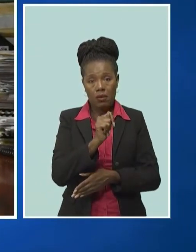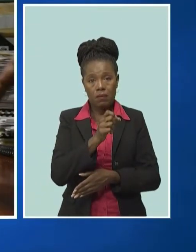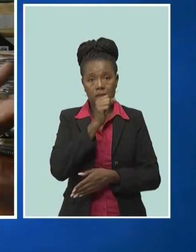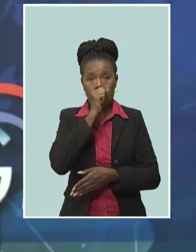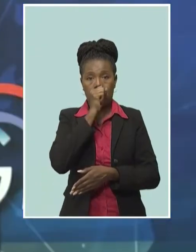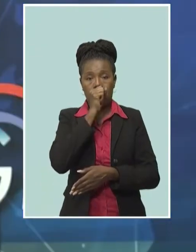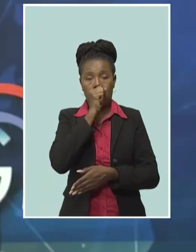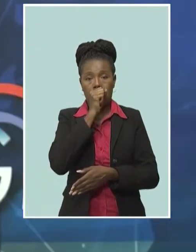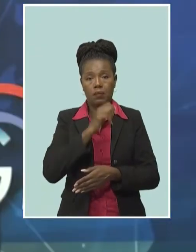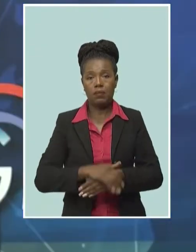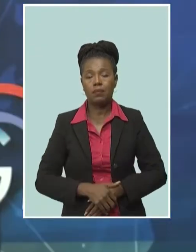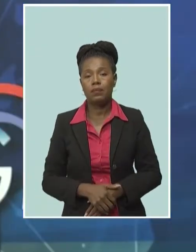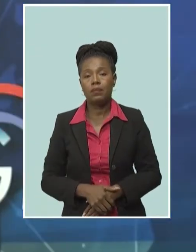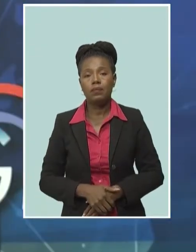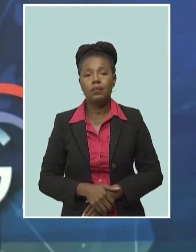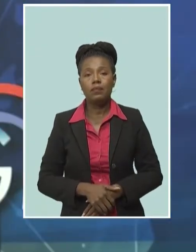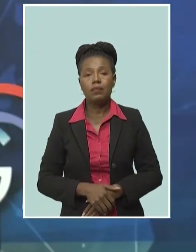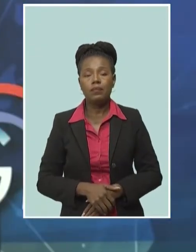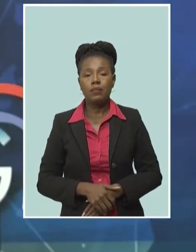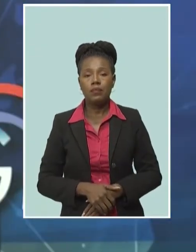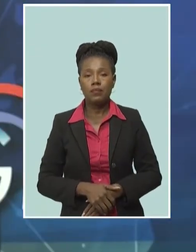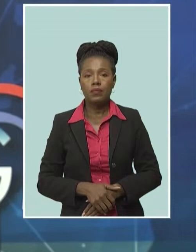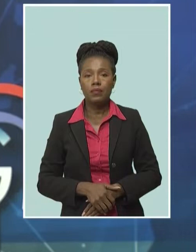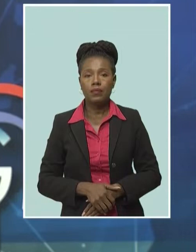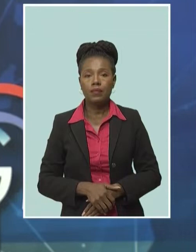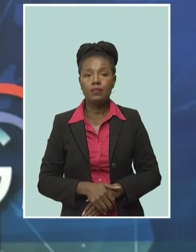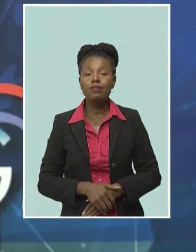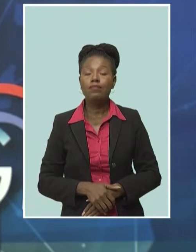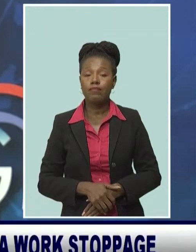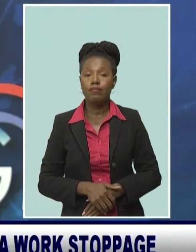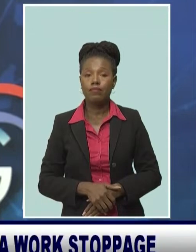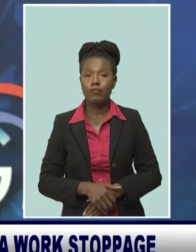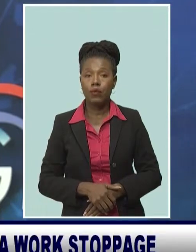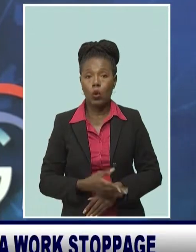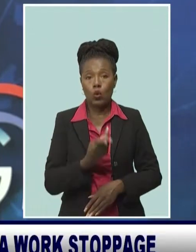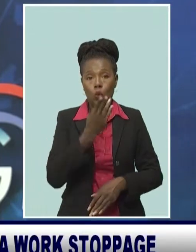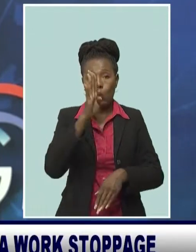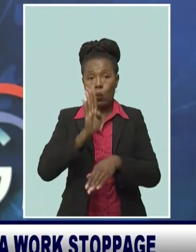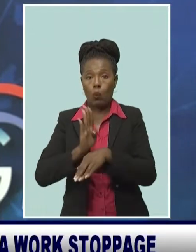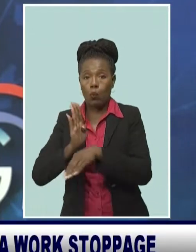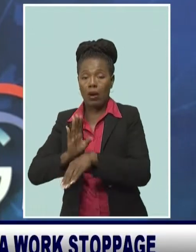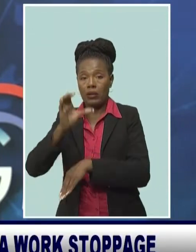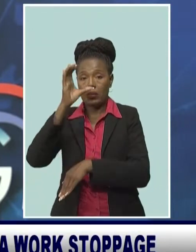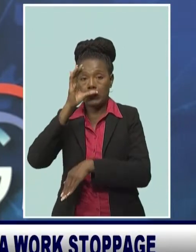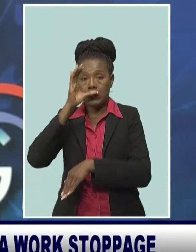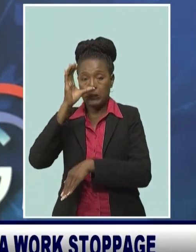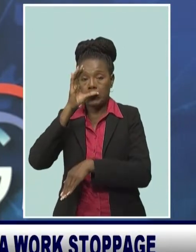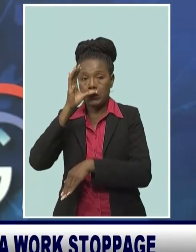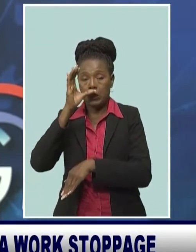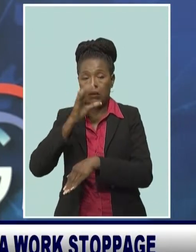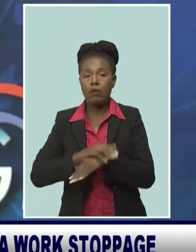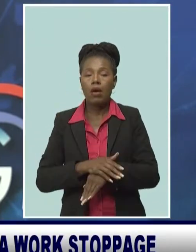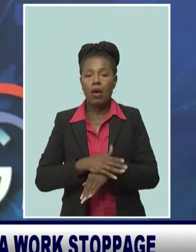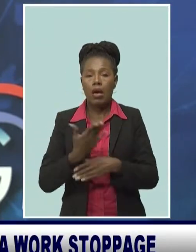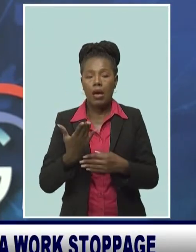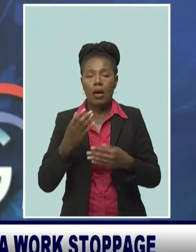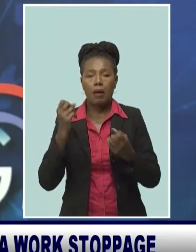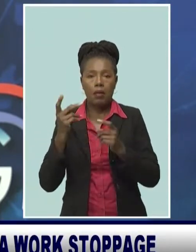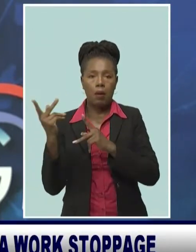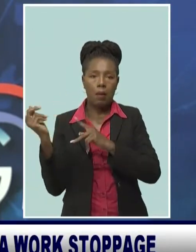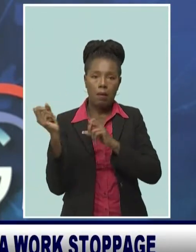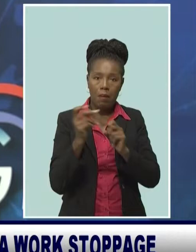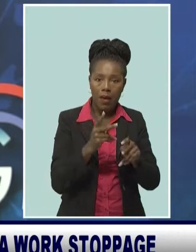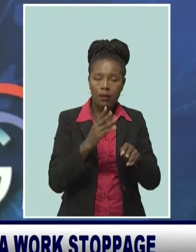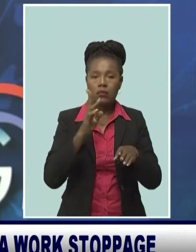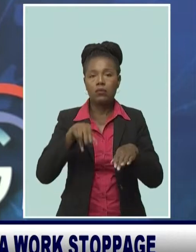CBC News. Operations are back to normal at 2 branches of Chefette restaurants that were affected by a brief work stoppage